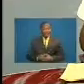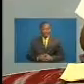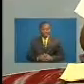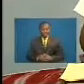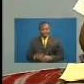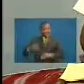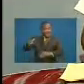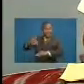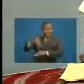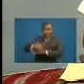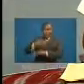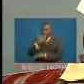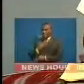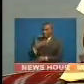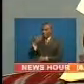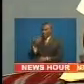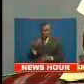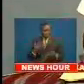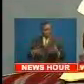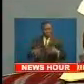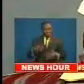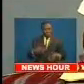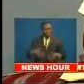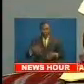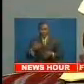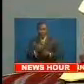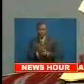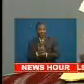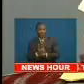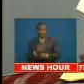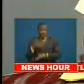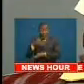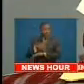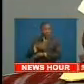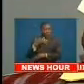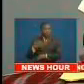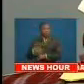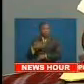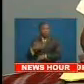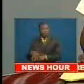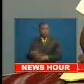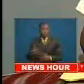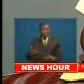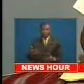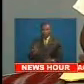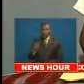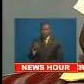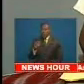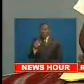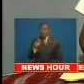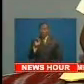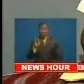It was a night for the best of the best of fashion in Ghana, a night to remember and celebrate fashion icon Kofi